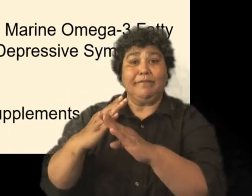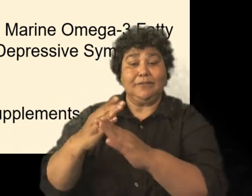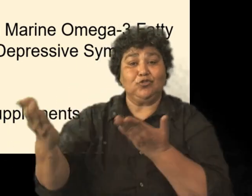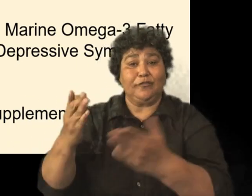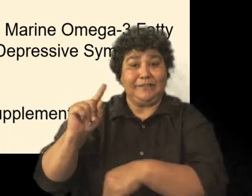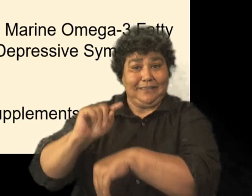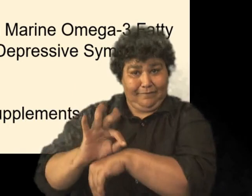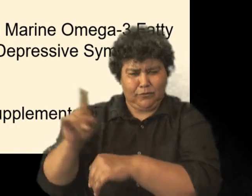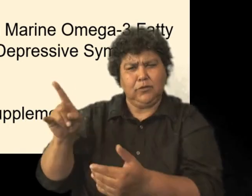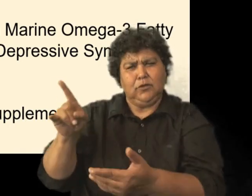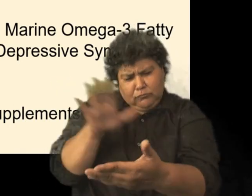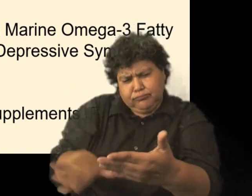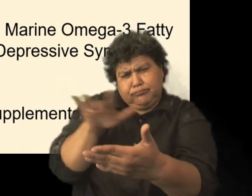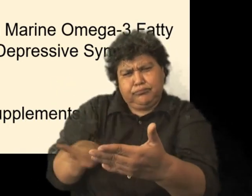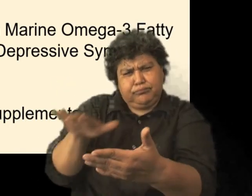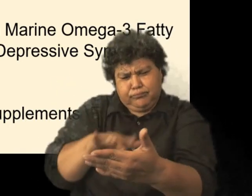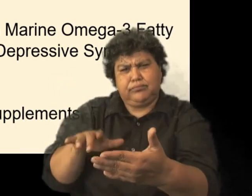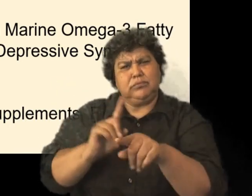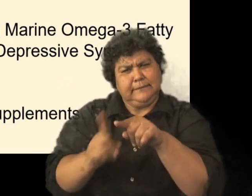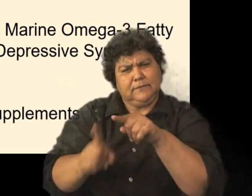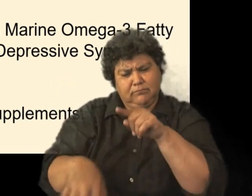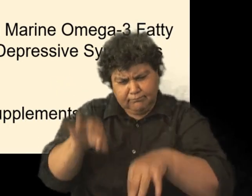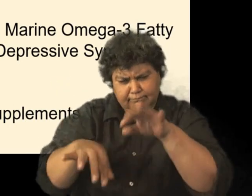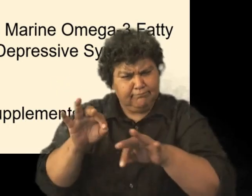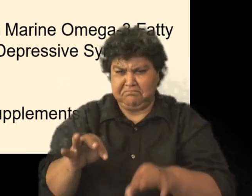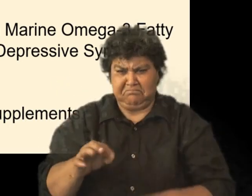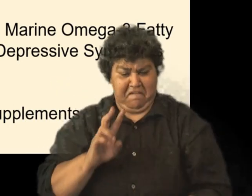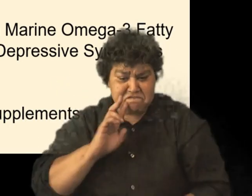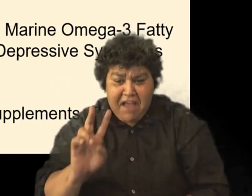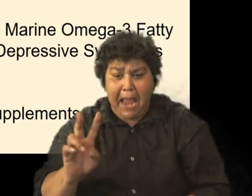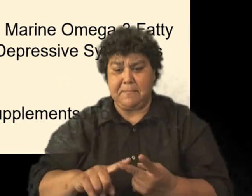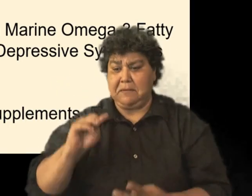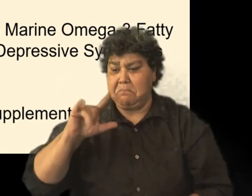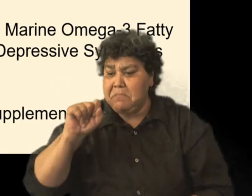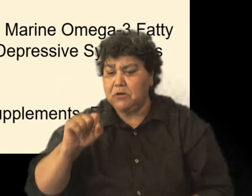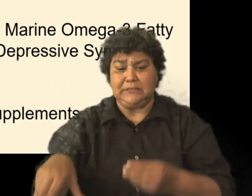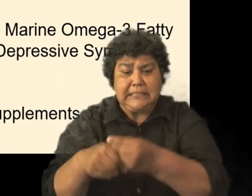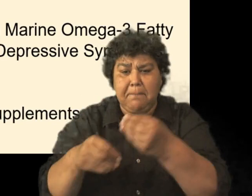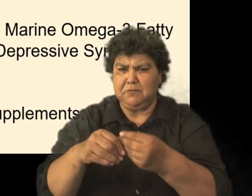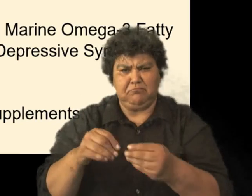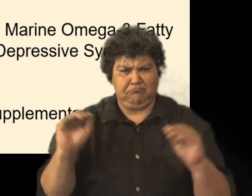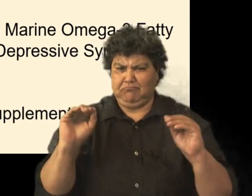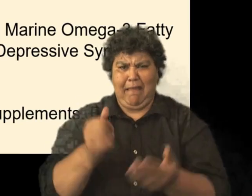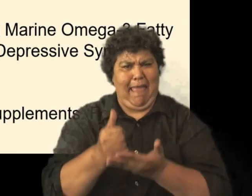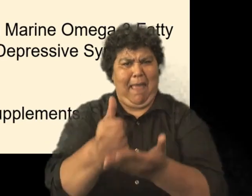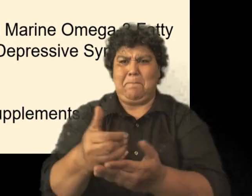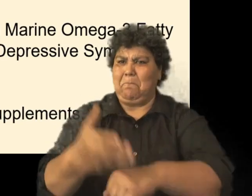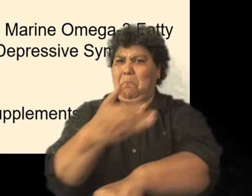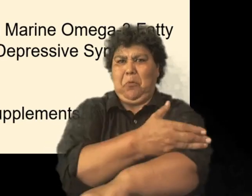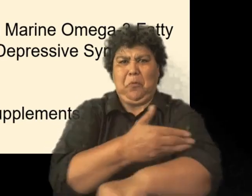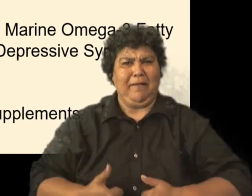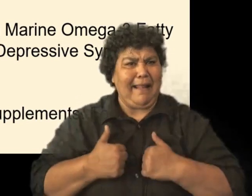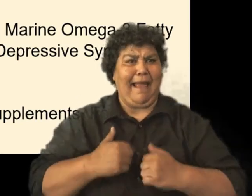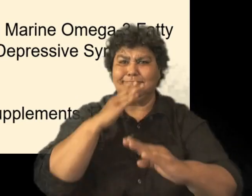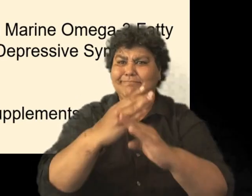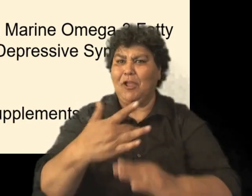that vitamins and minerals prevent cancer, cardiovascular disease, or increased lifespan, and confirmed that beta-carotene